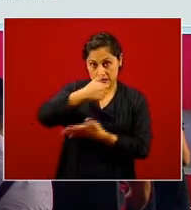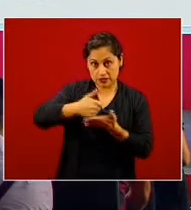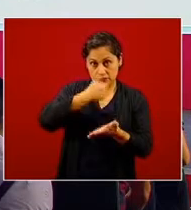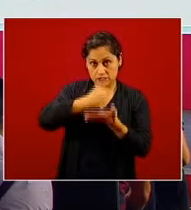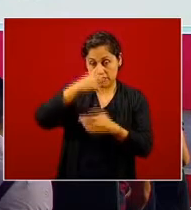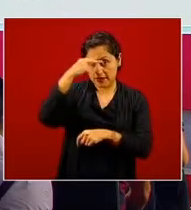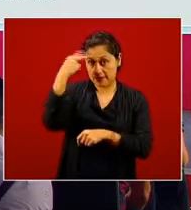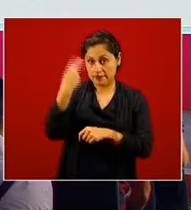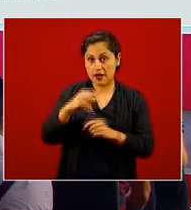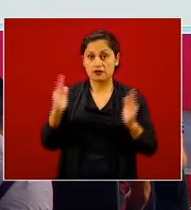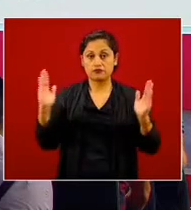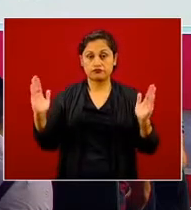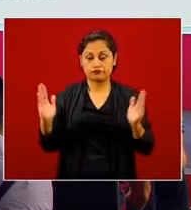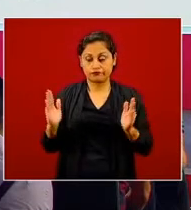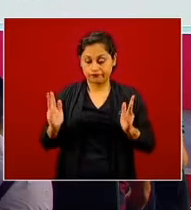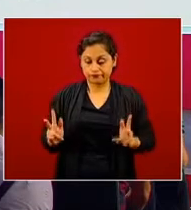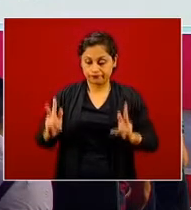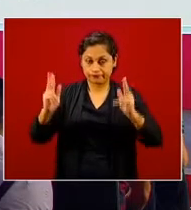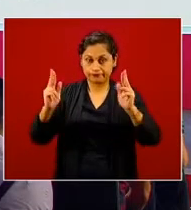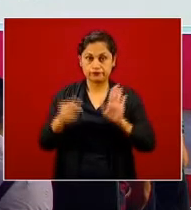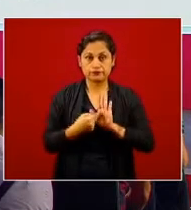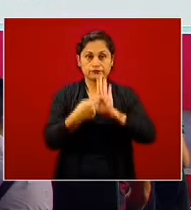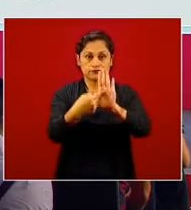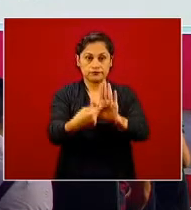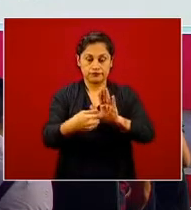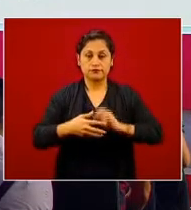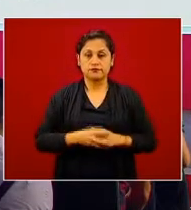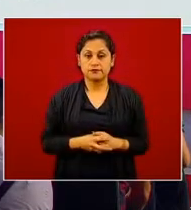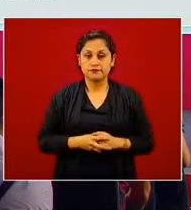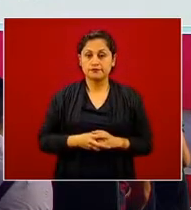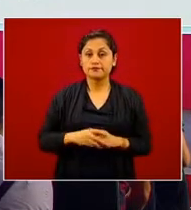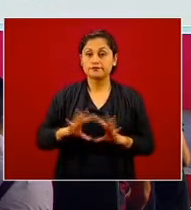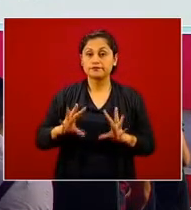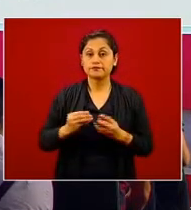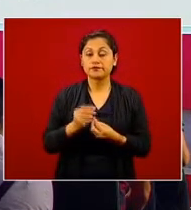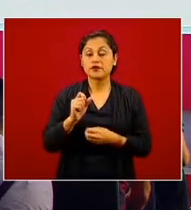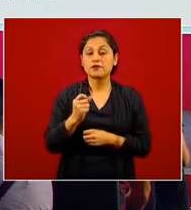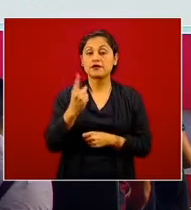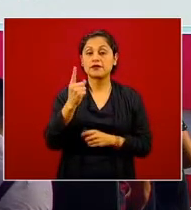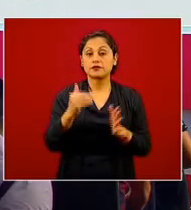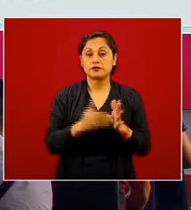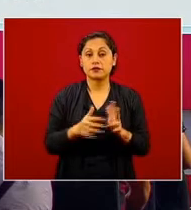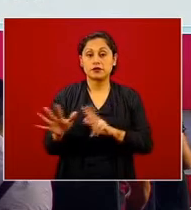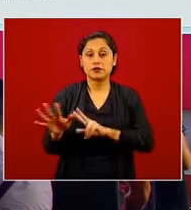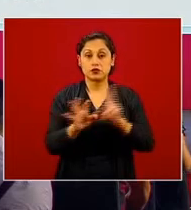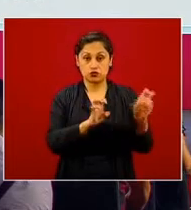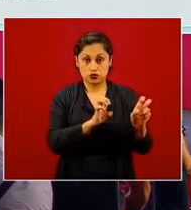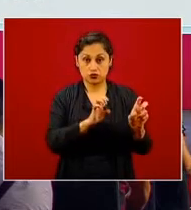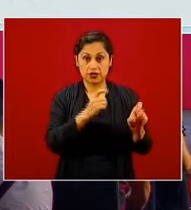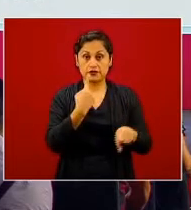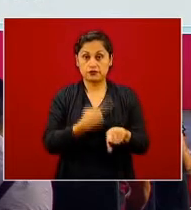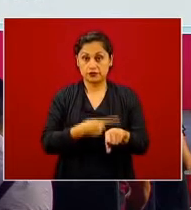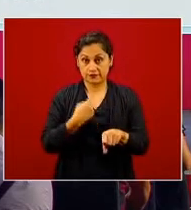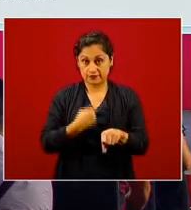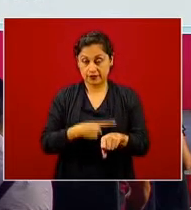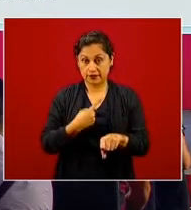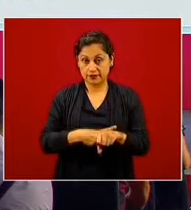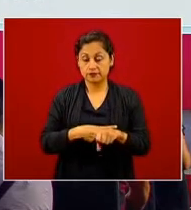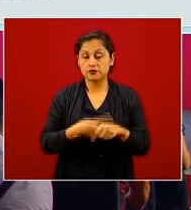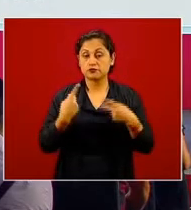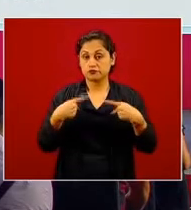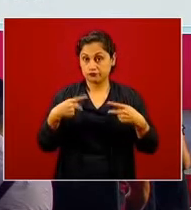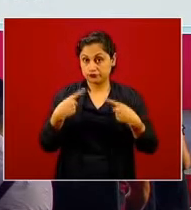please take a close look that this is just until April 13th, okay, 21,800